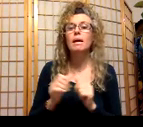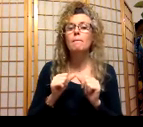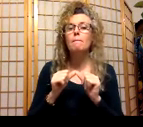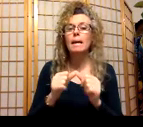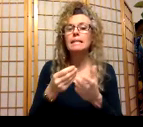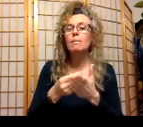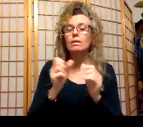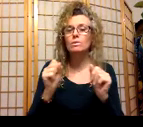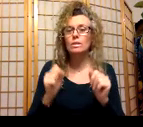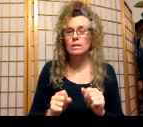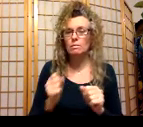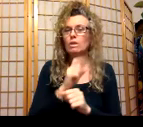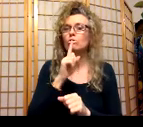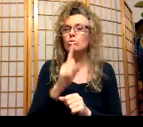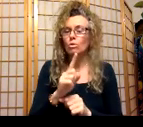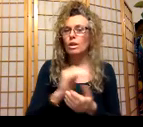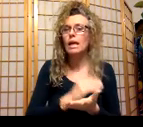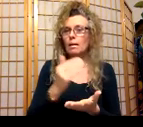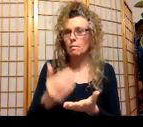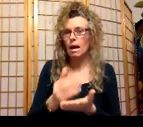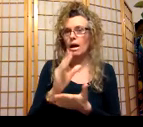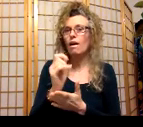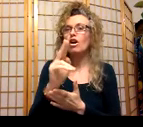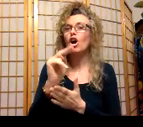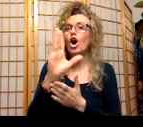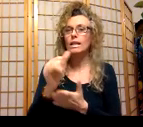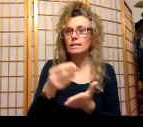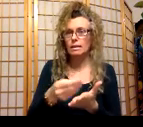is and assures the amount of currency.